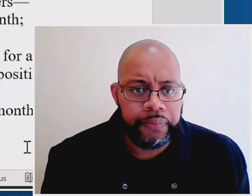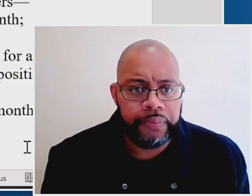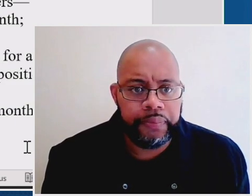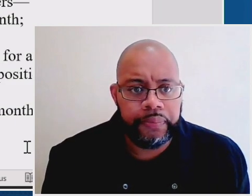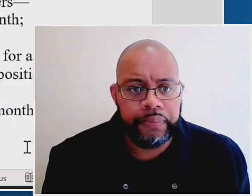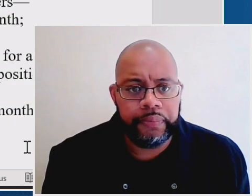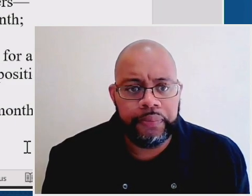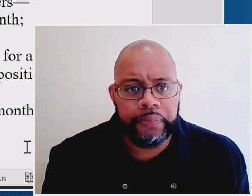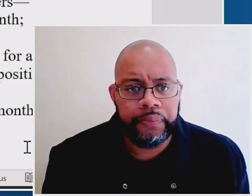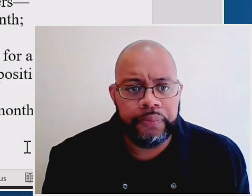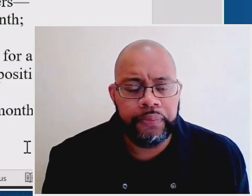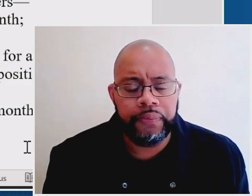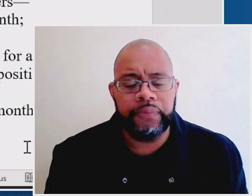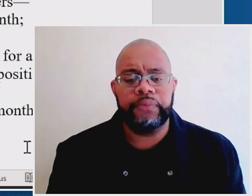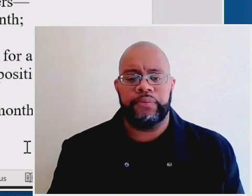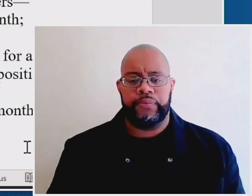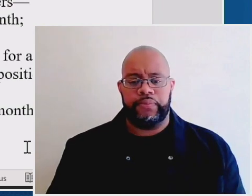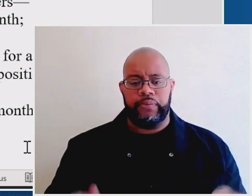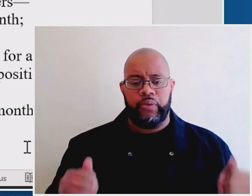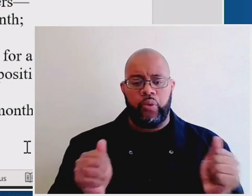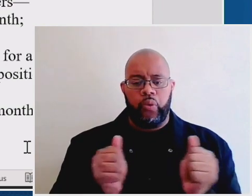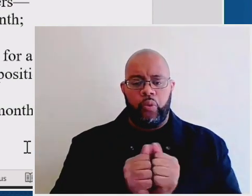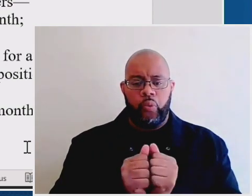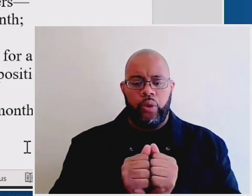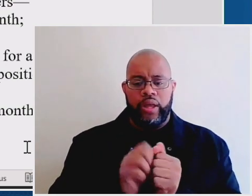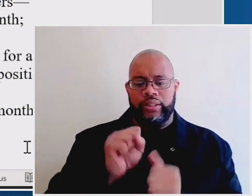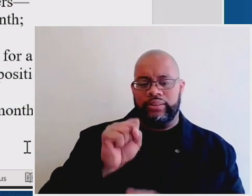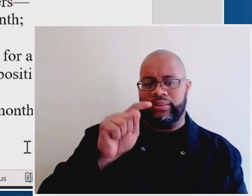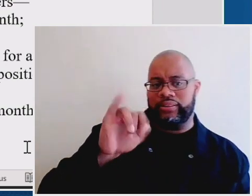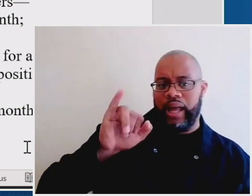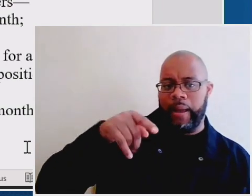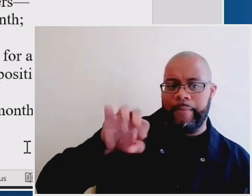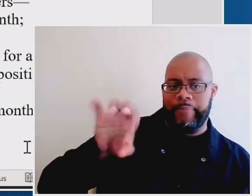With the stipends, I'm not sure who.